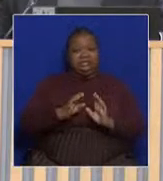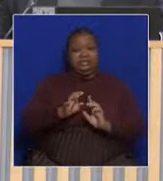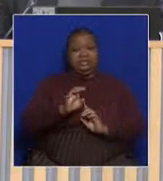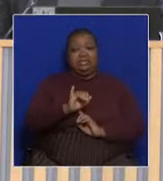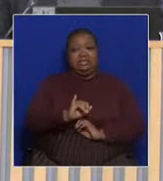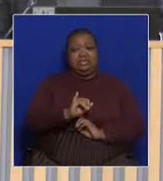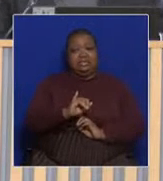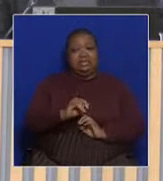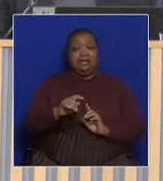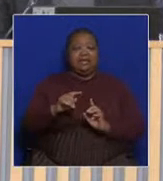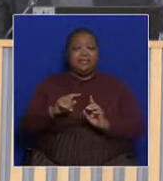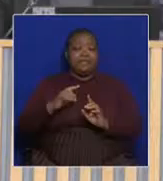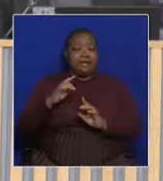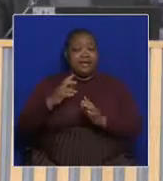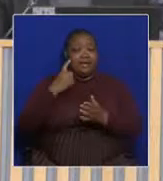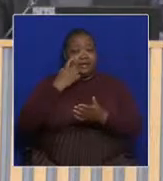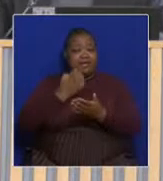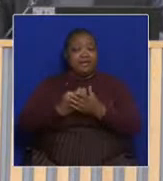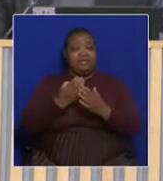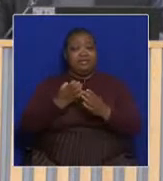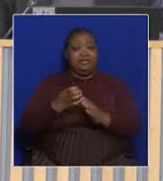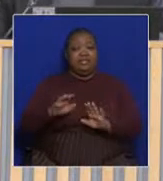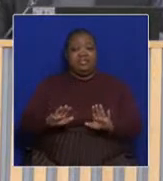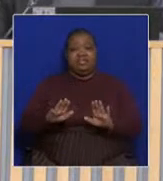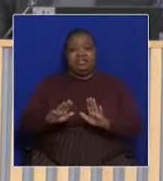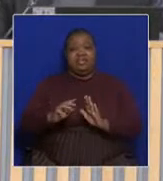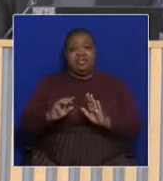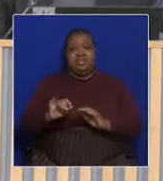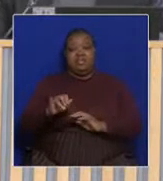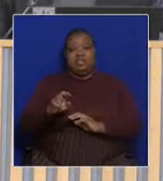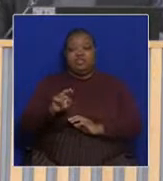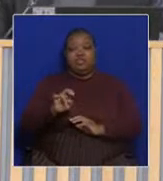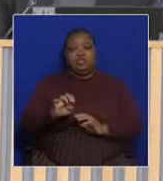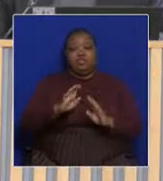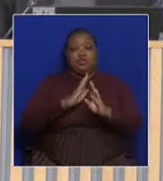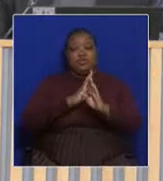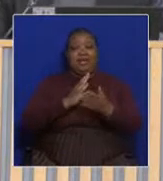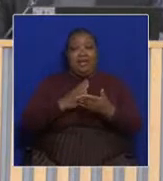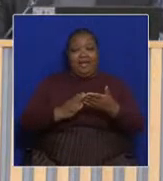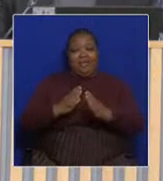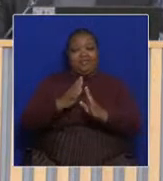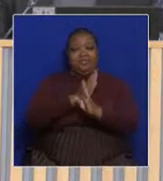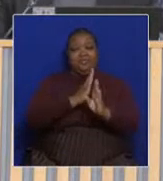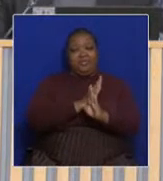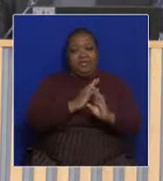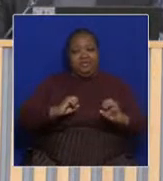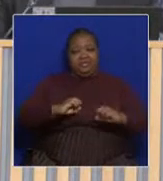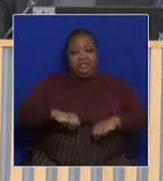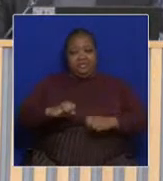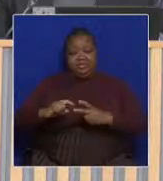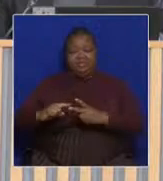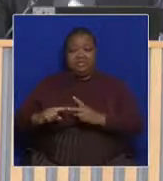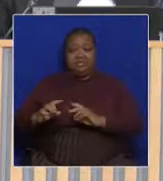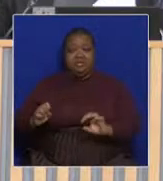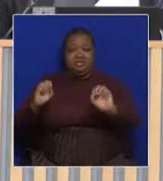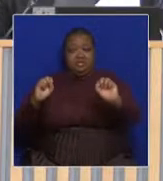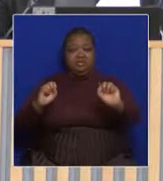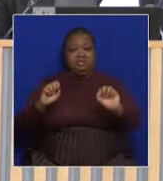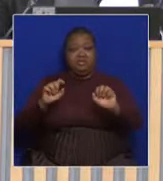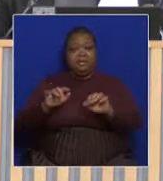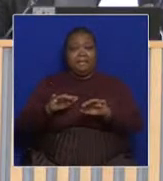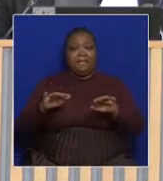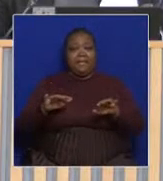on 9 June 2026 is granted. 2. The testimony of witness I will be heard